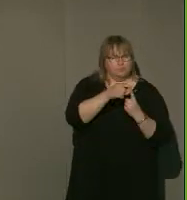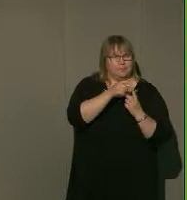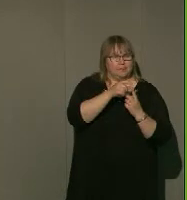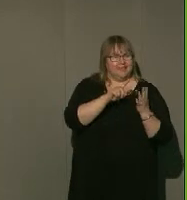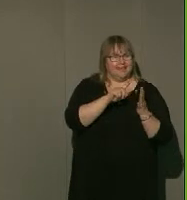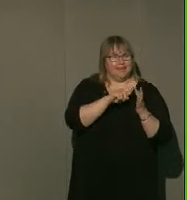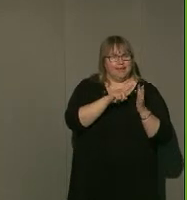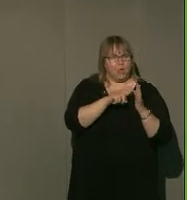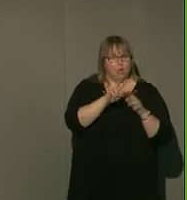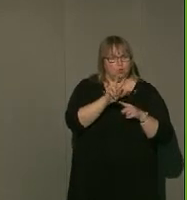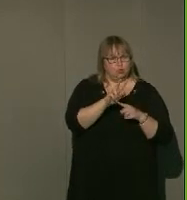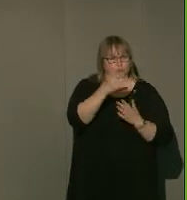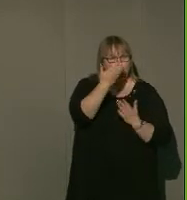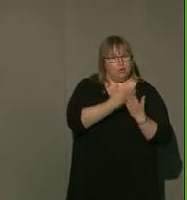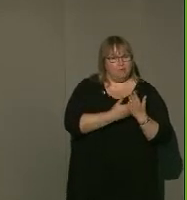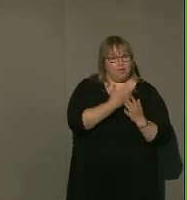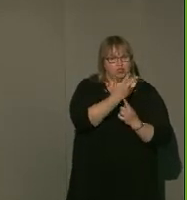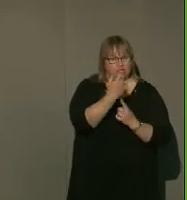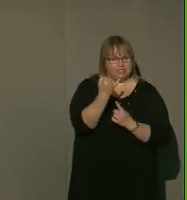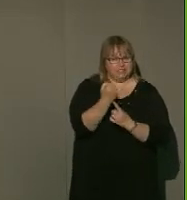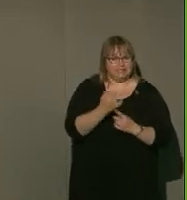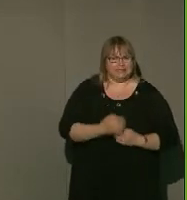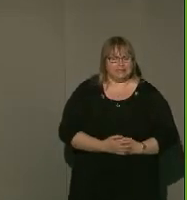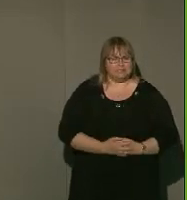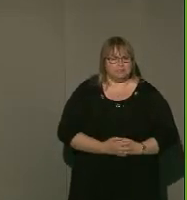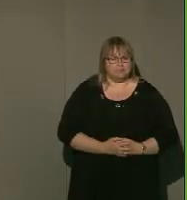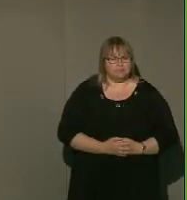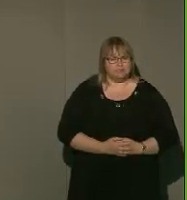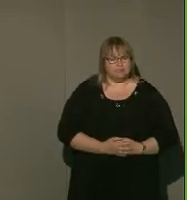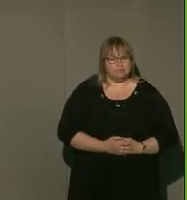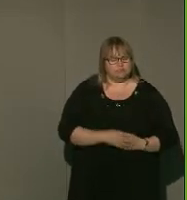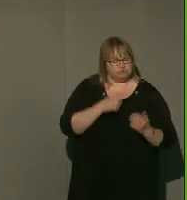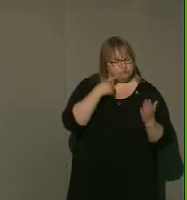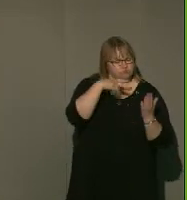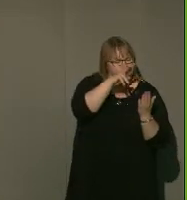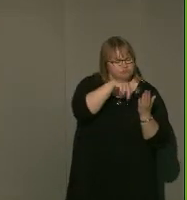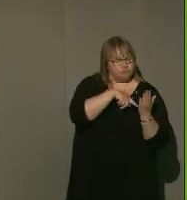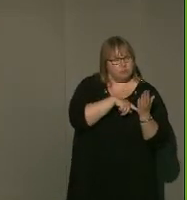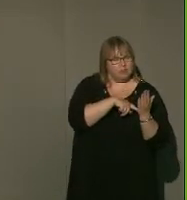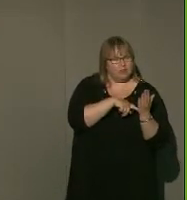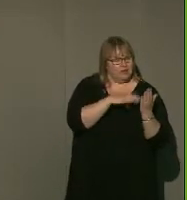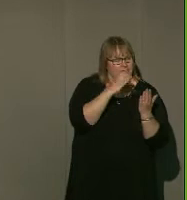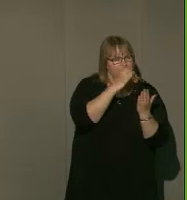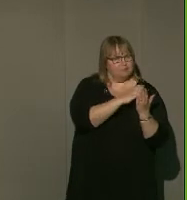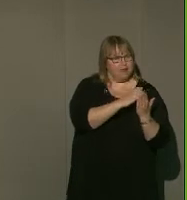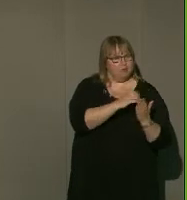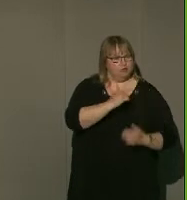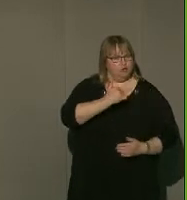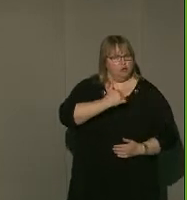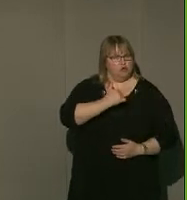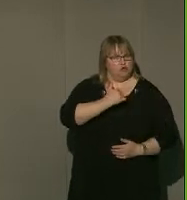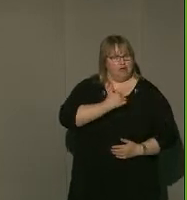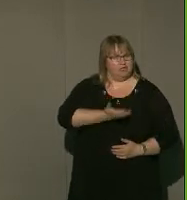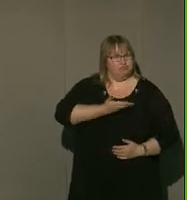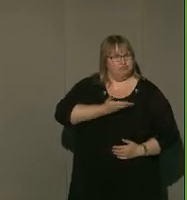EO2, which is on page 36, to look at the section on rights and responsibilities.